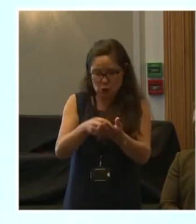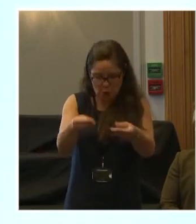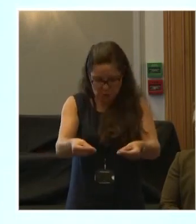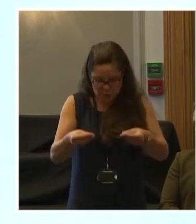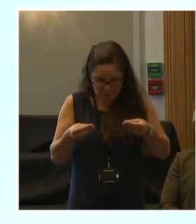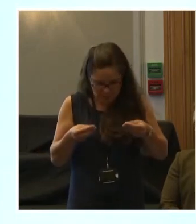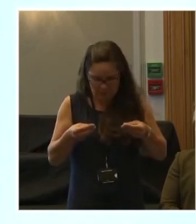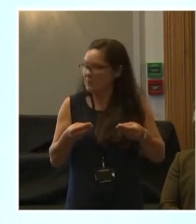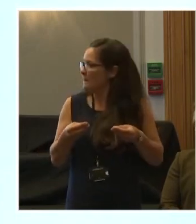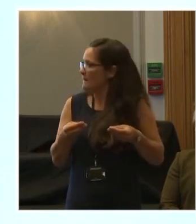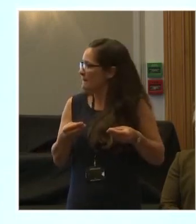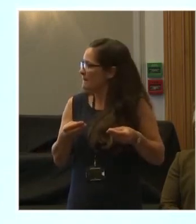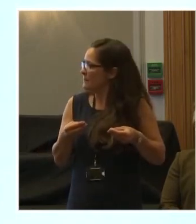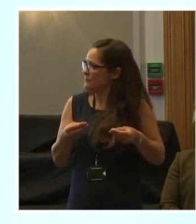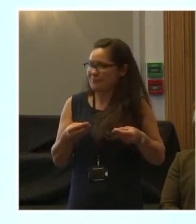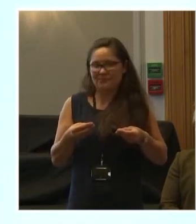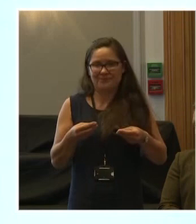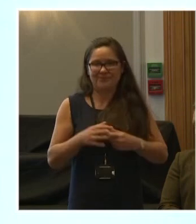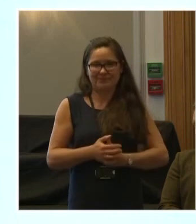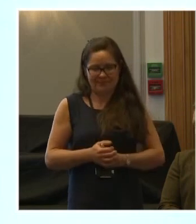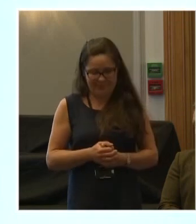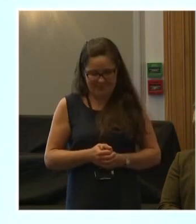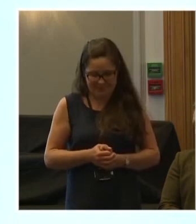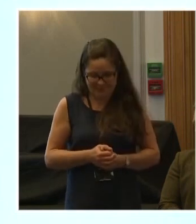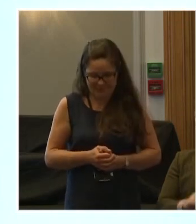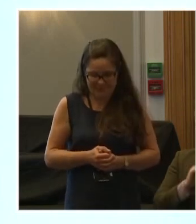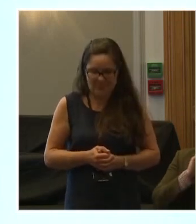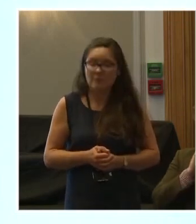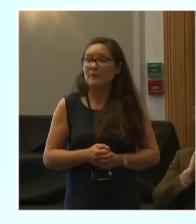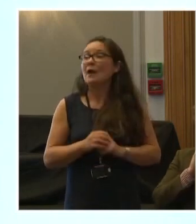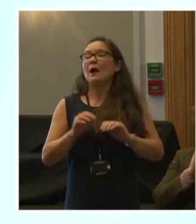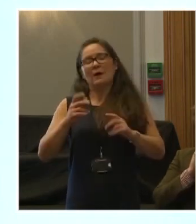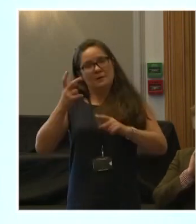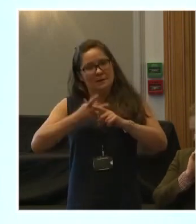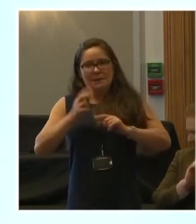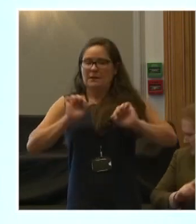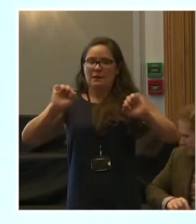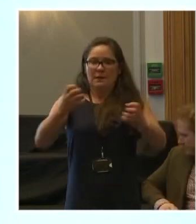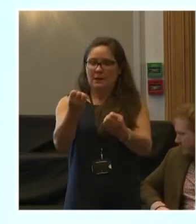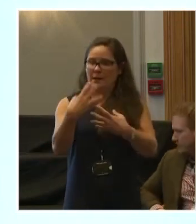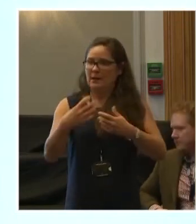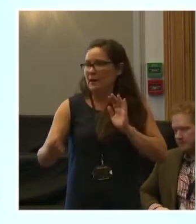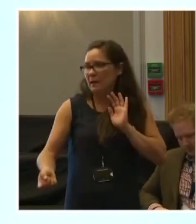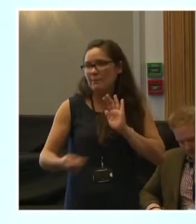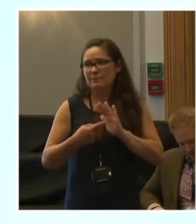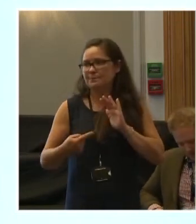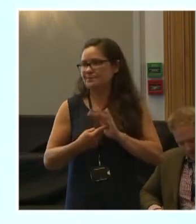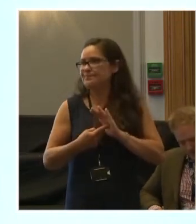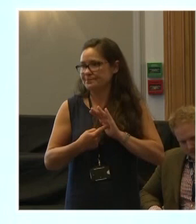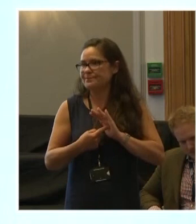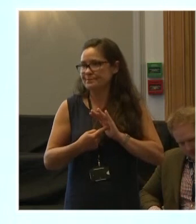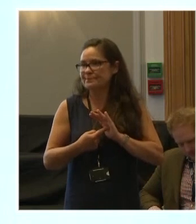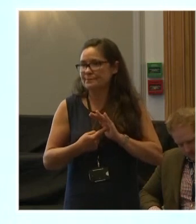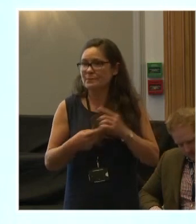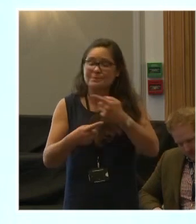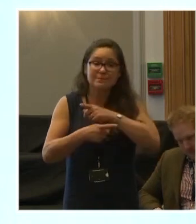a verbal, I have to get it written down. So as I've said, your feedback is really, really important to us. It's one of the most important things. So if